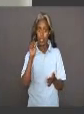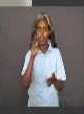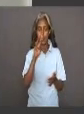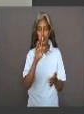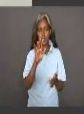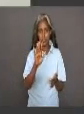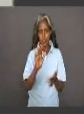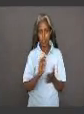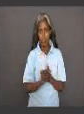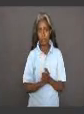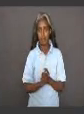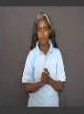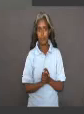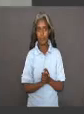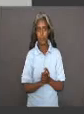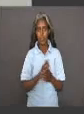1125,